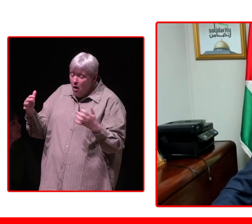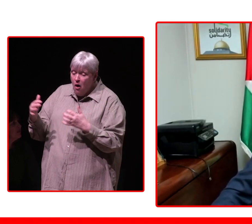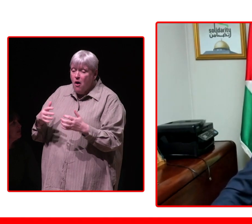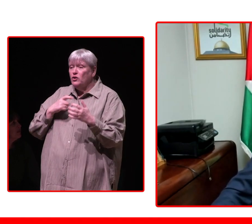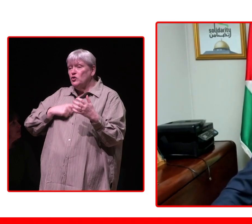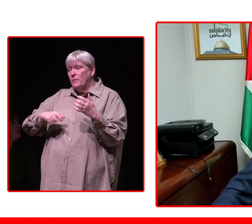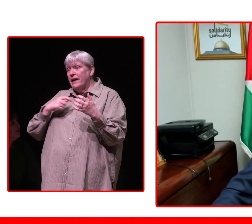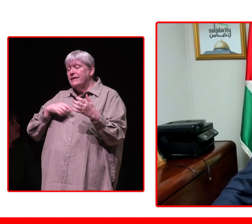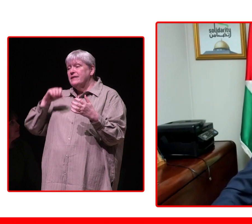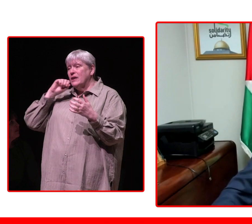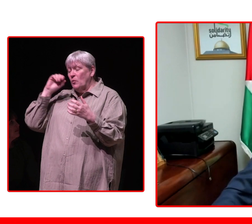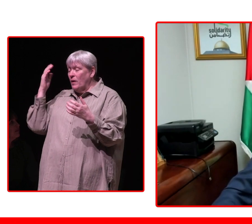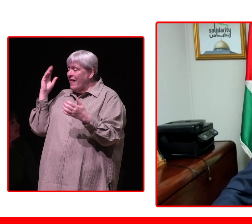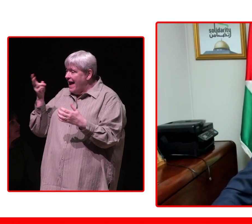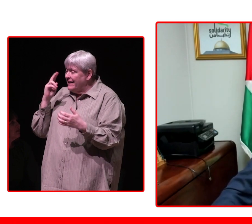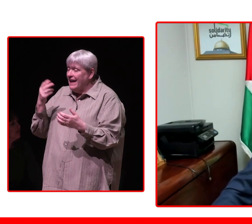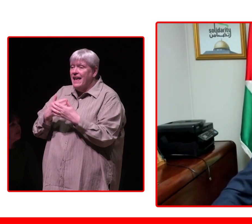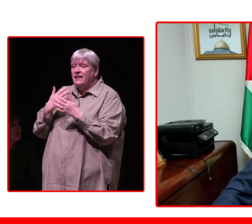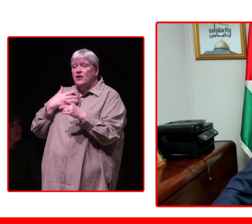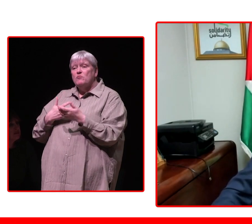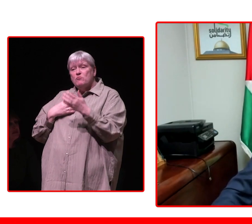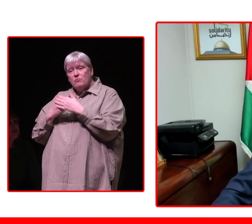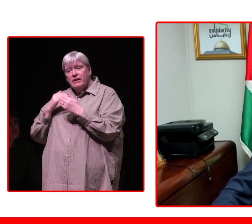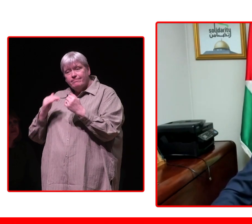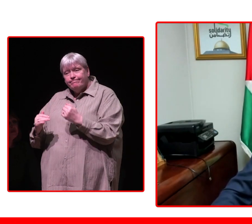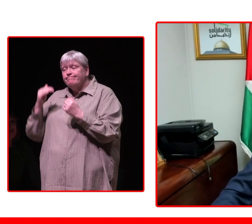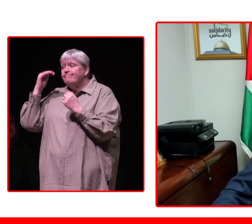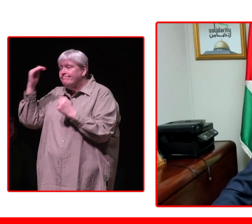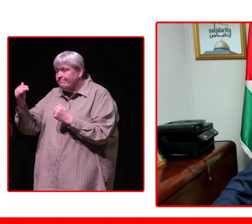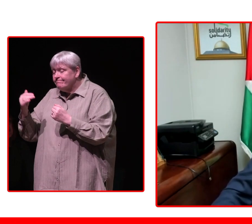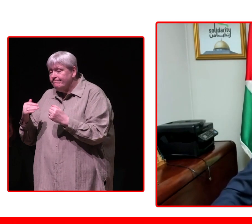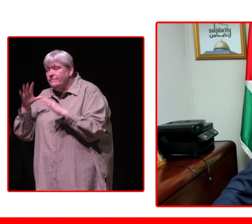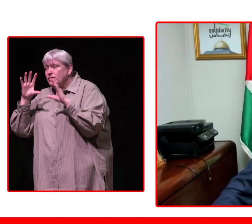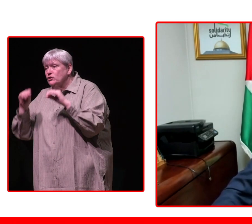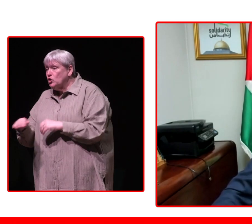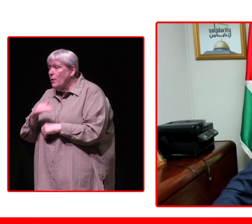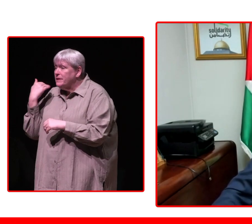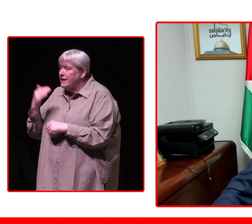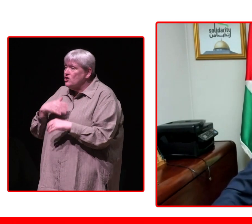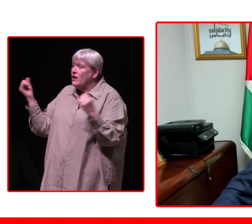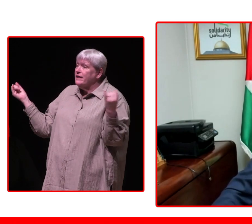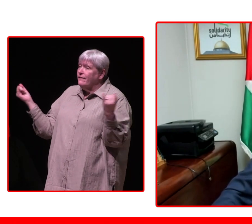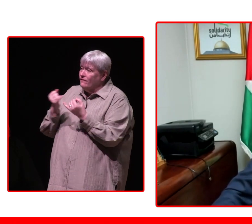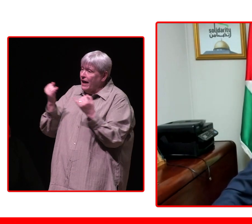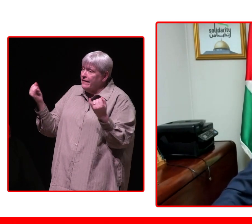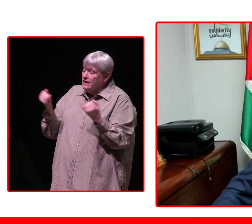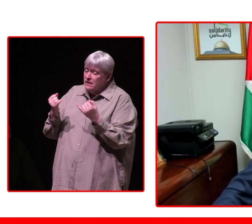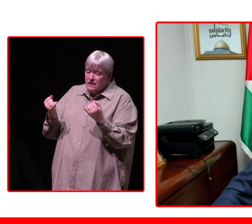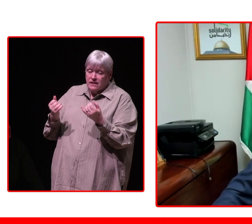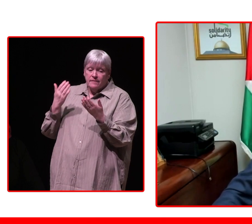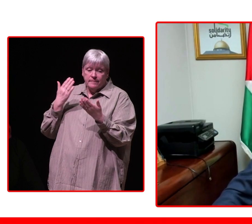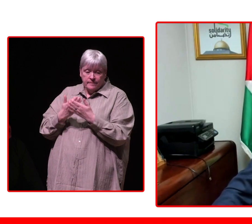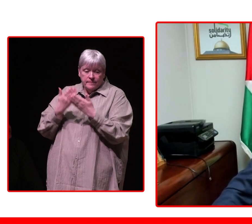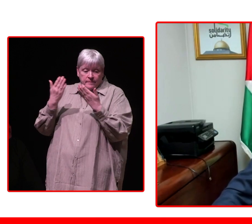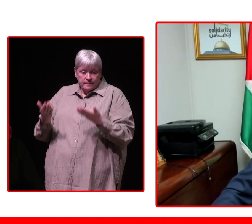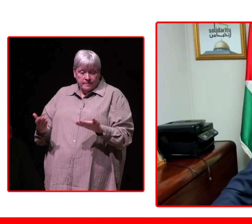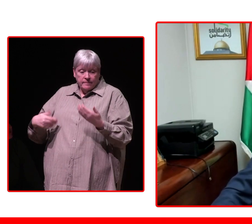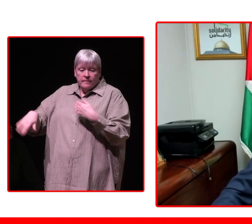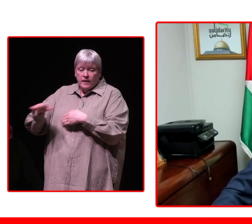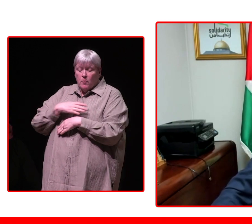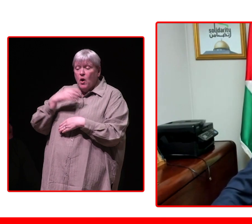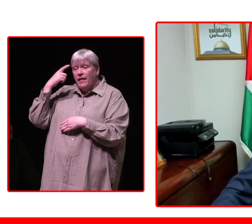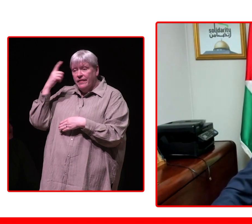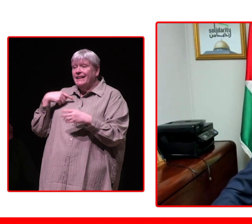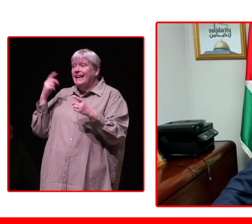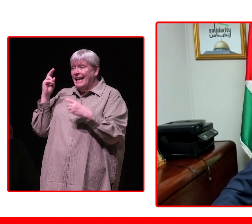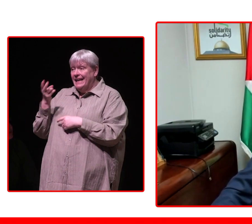will once again unite to condemn genocide, the vilest of crimes, and vow, we all should vow, once again,